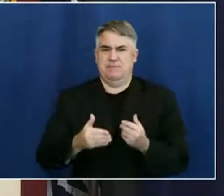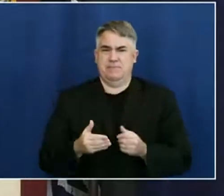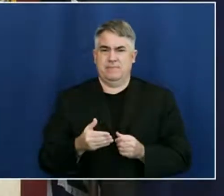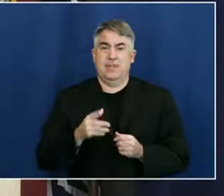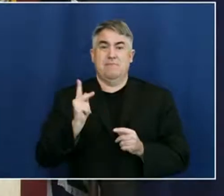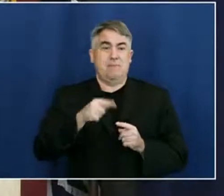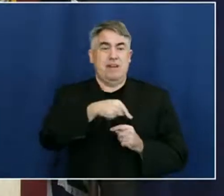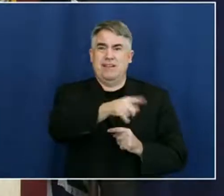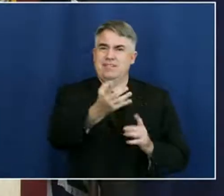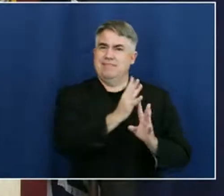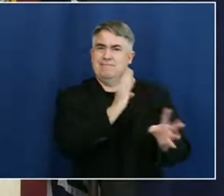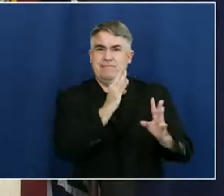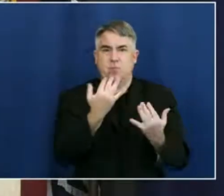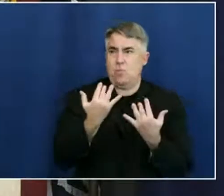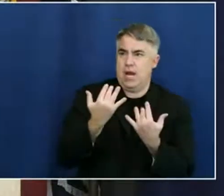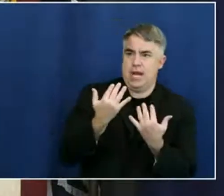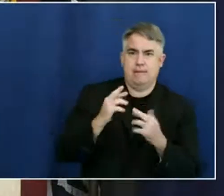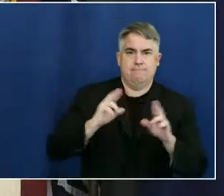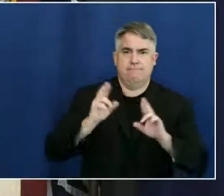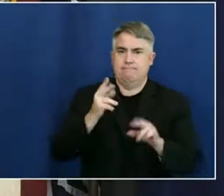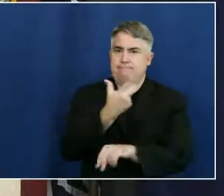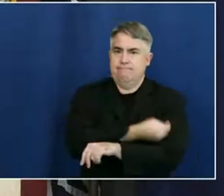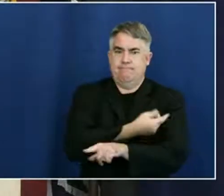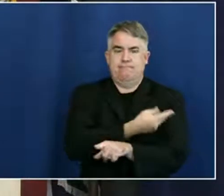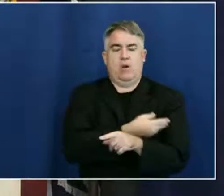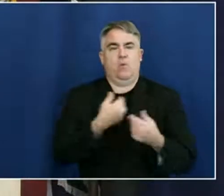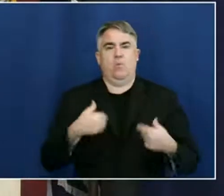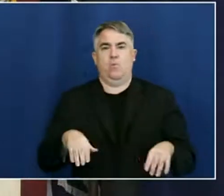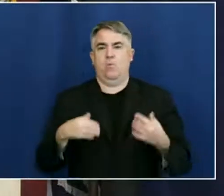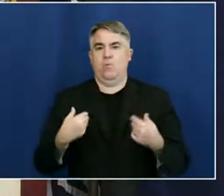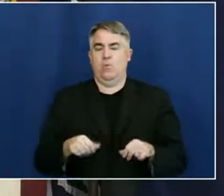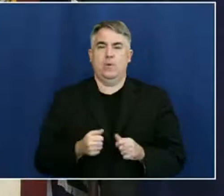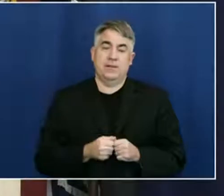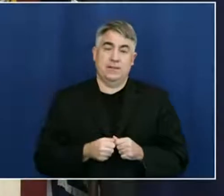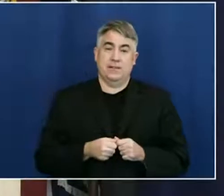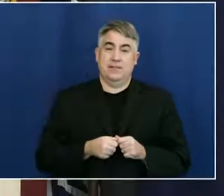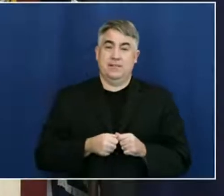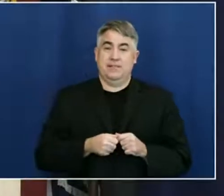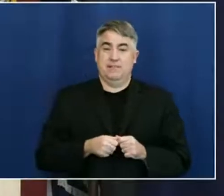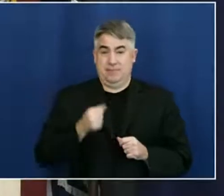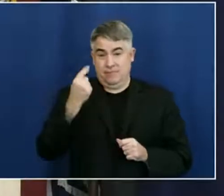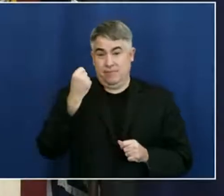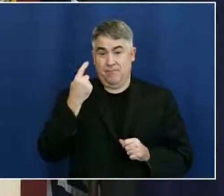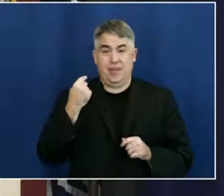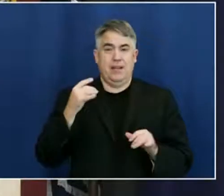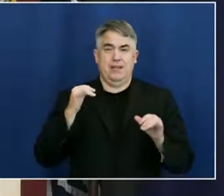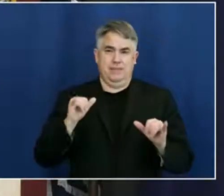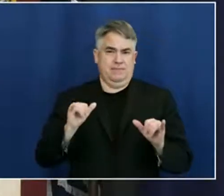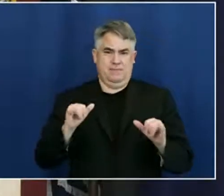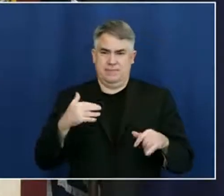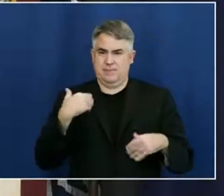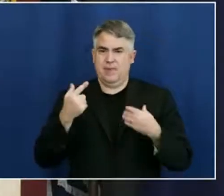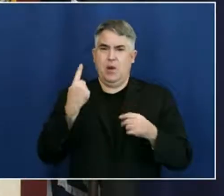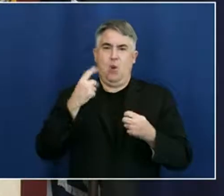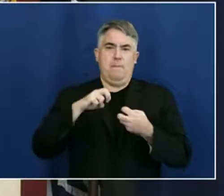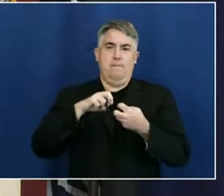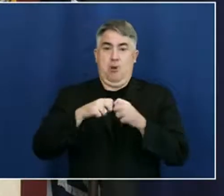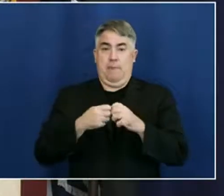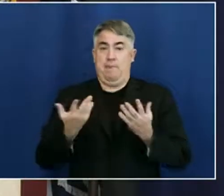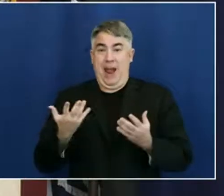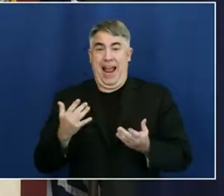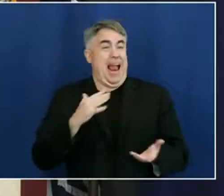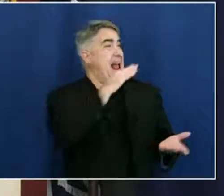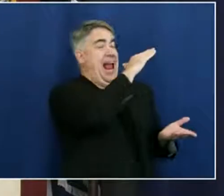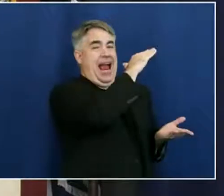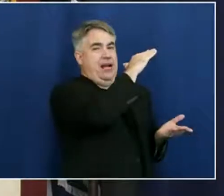encouraging. Right now, the limiting factor continues to remain supply of vaccines. We could administer significantly more vaccines on a